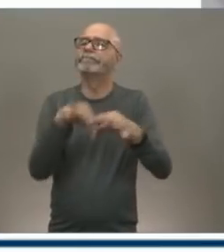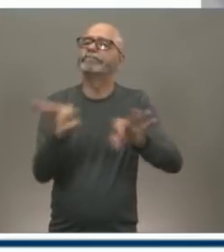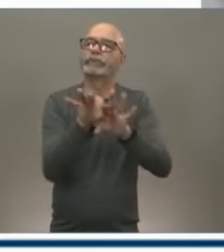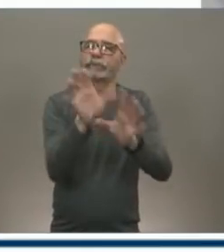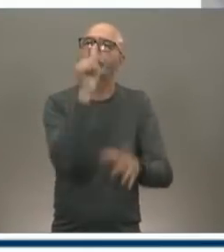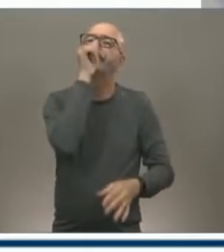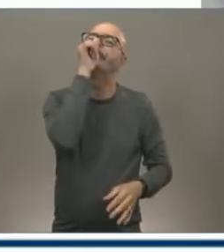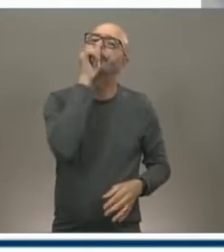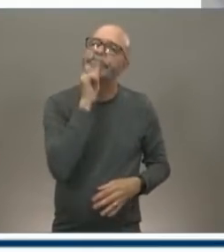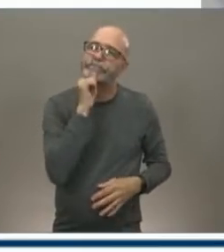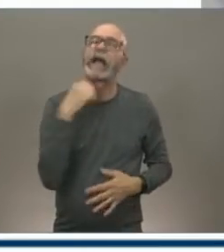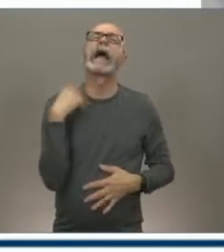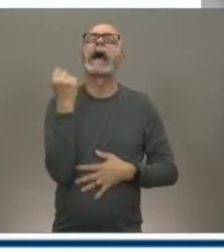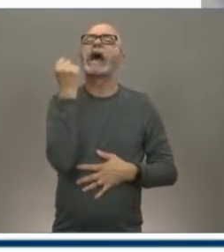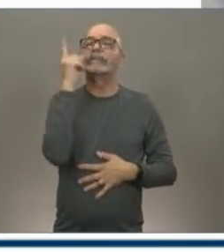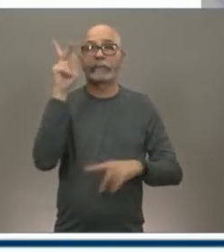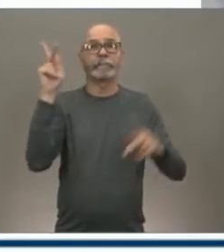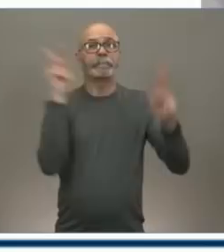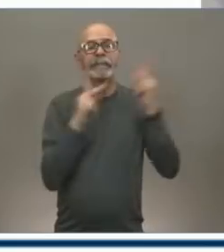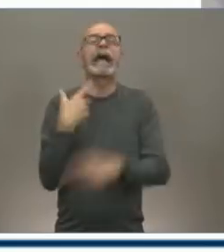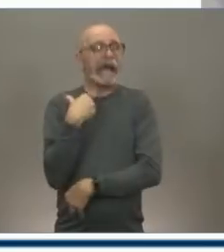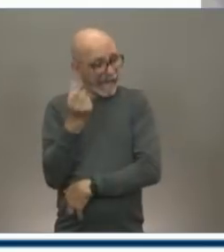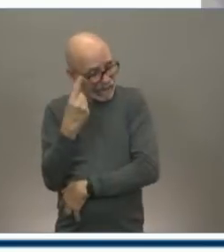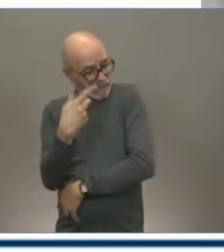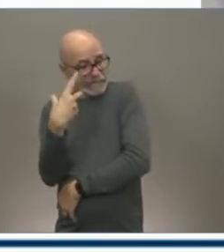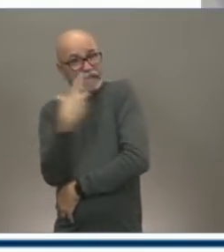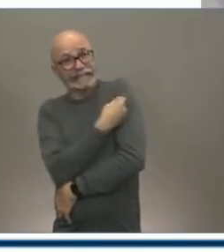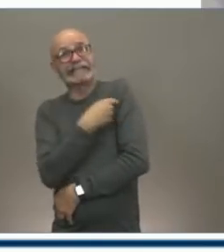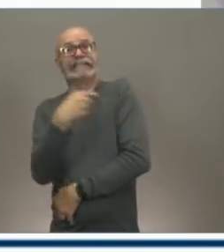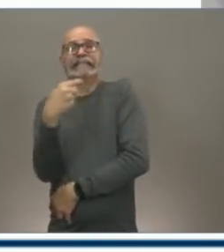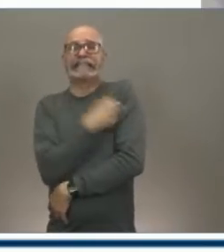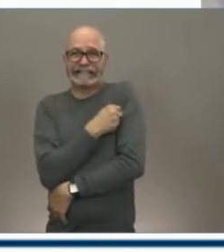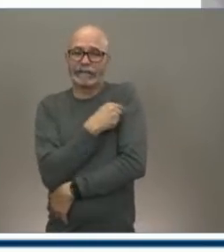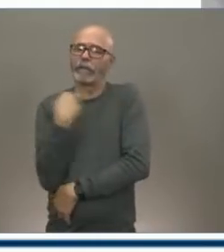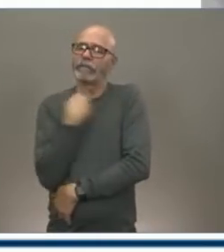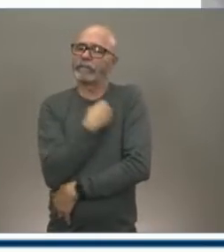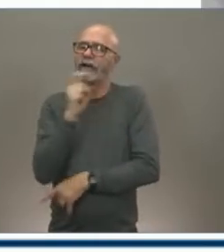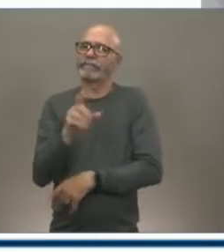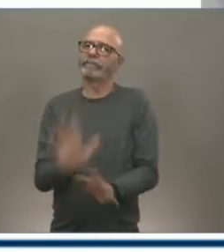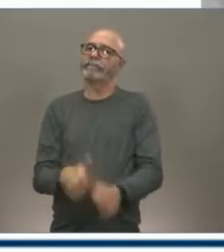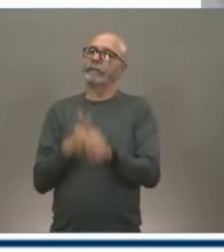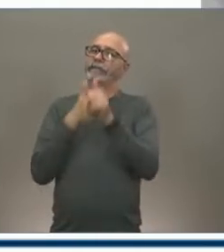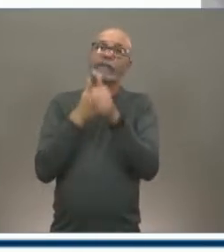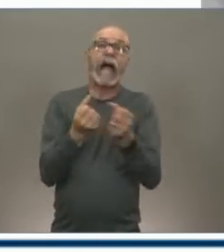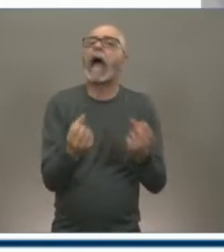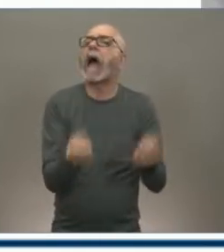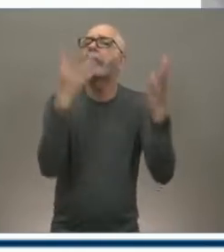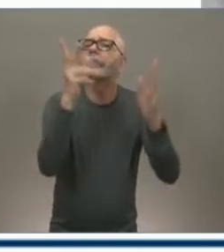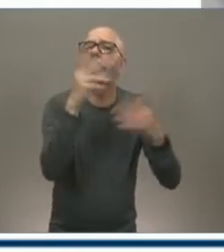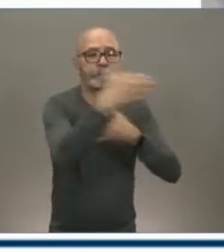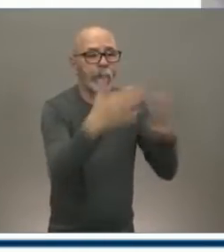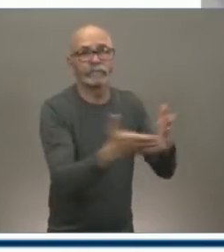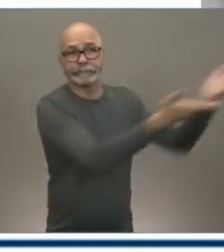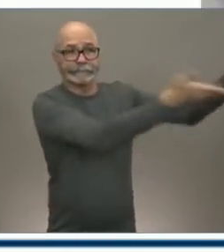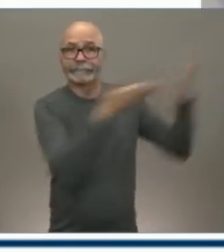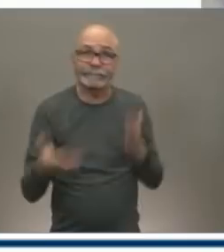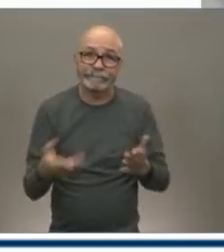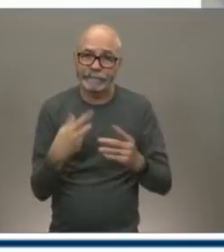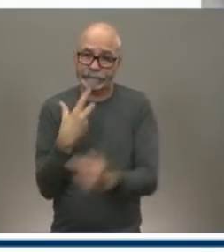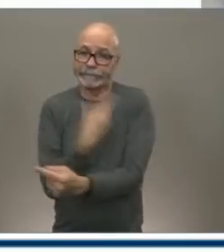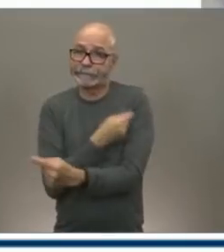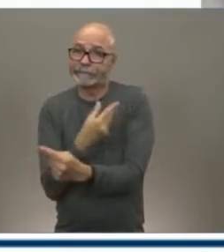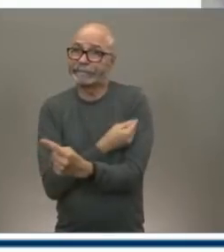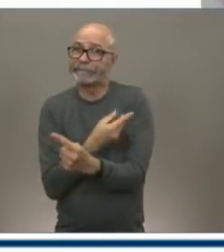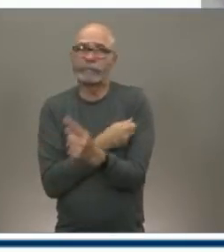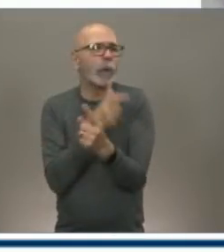we must accept that the rollout will be gradual and based on supply. And we all want to make sure that the most vulnerable citizens in our province